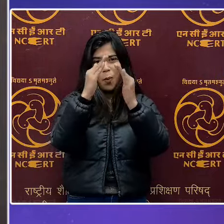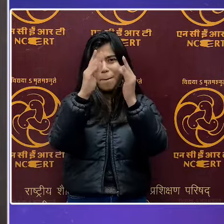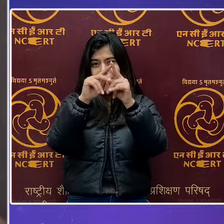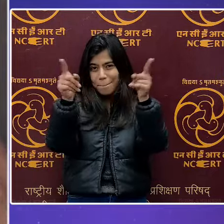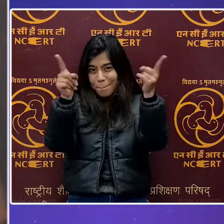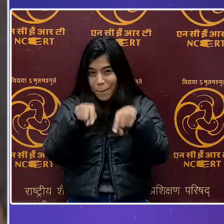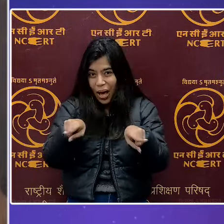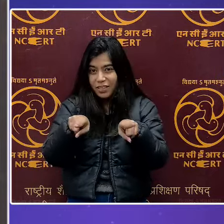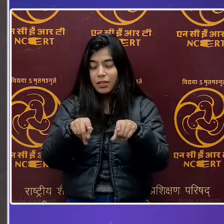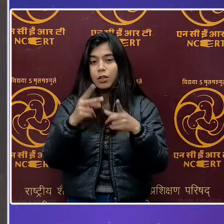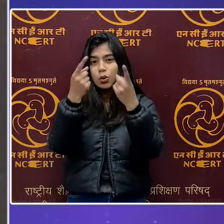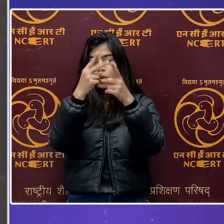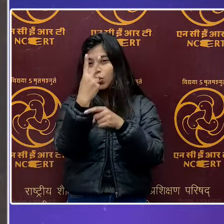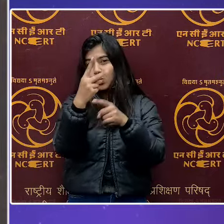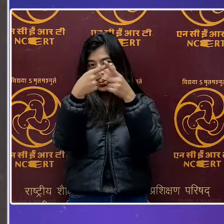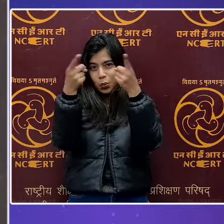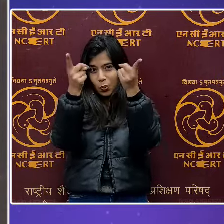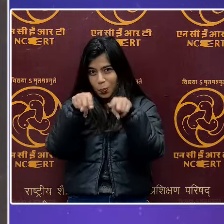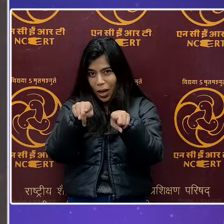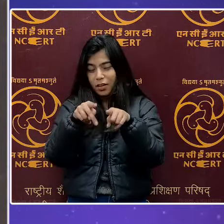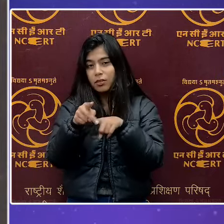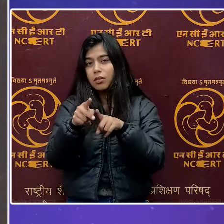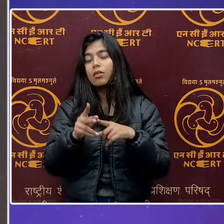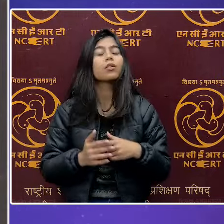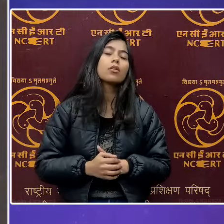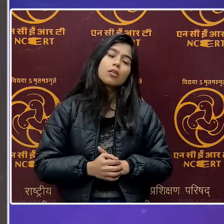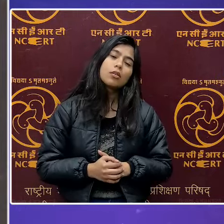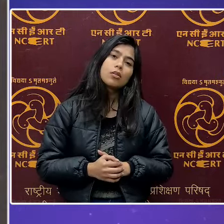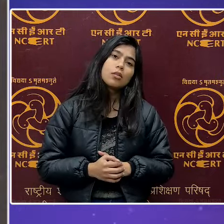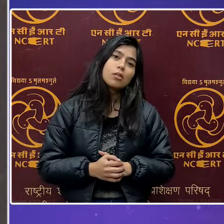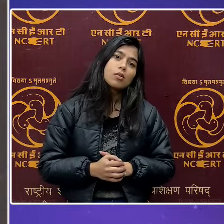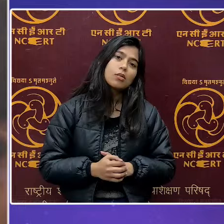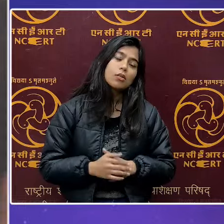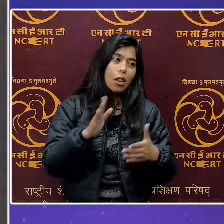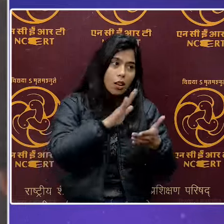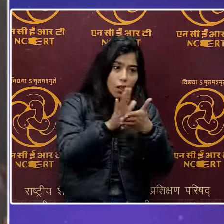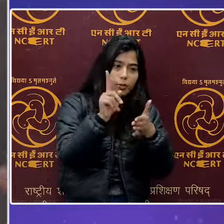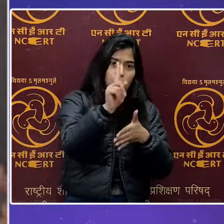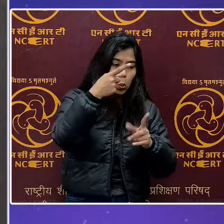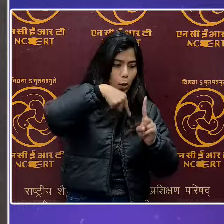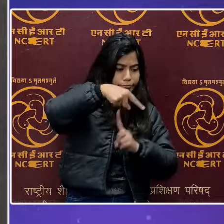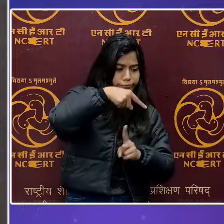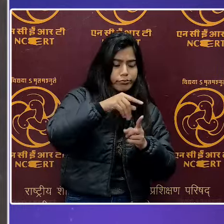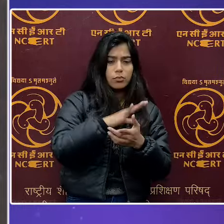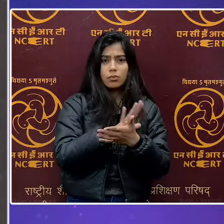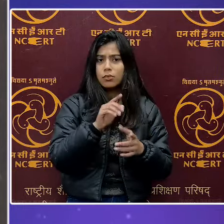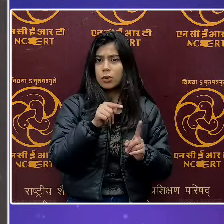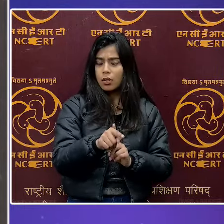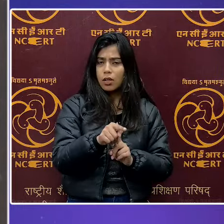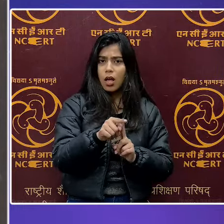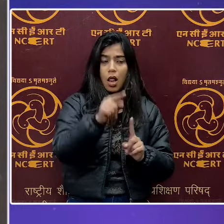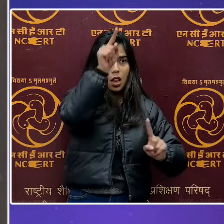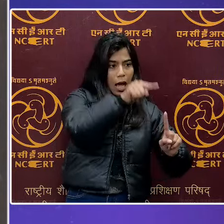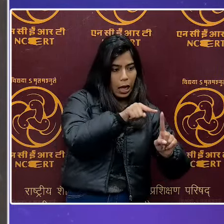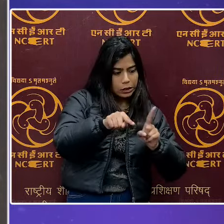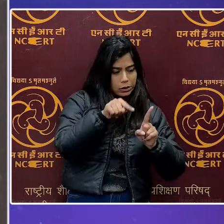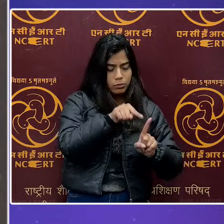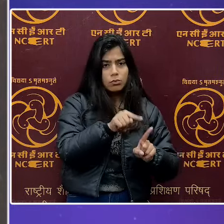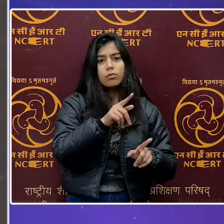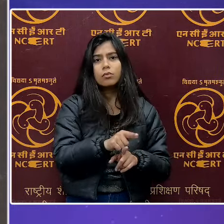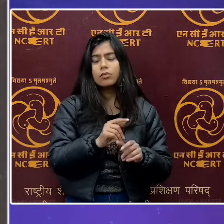have a period of 2 pi because in one rotation, particle will complete one oscillation, that is angle around a point.